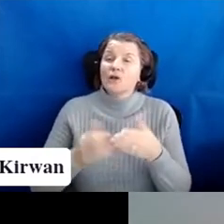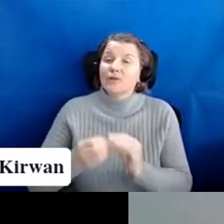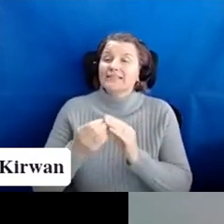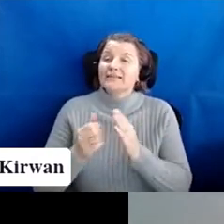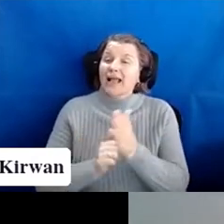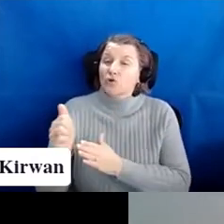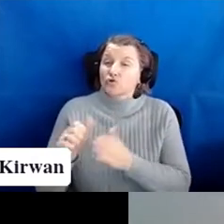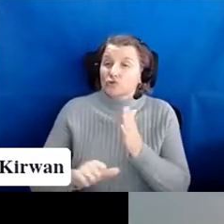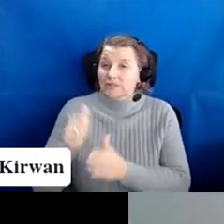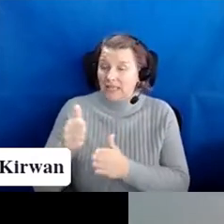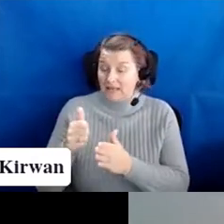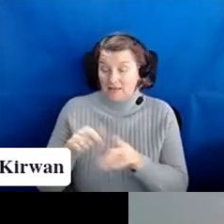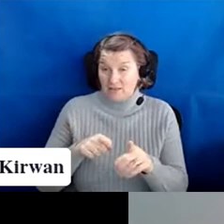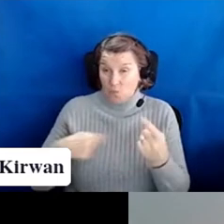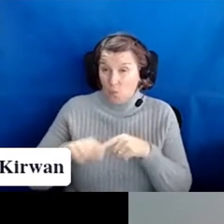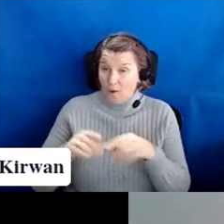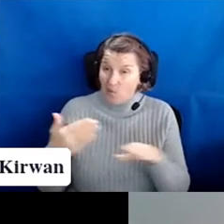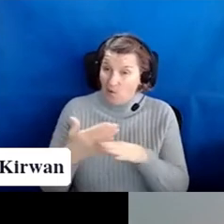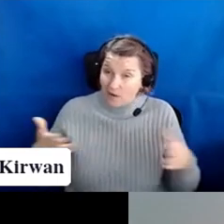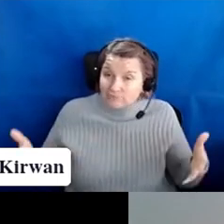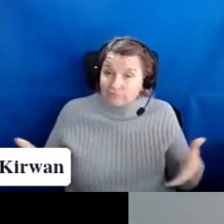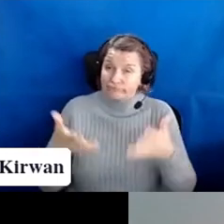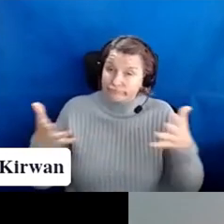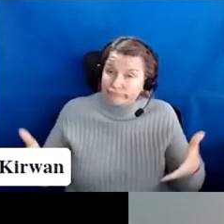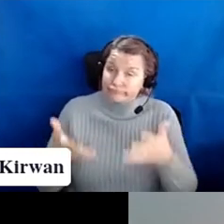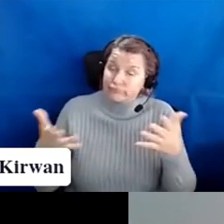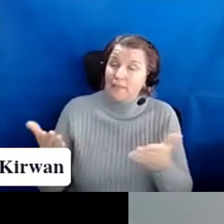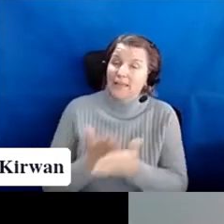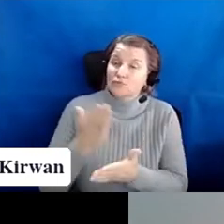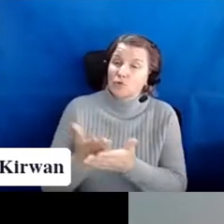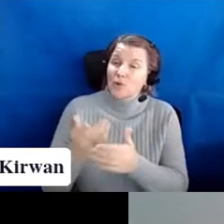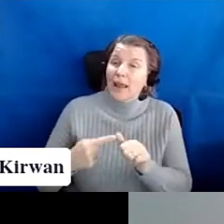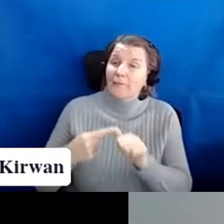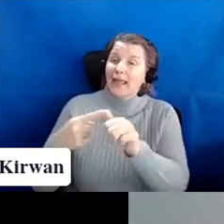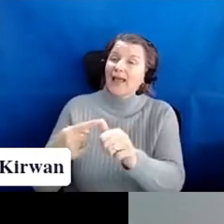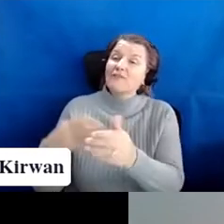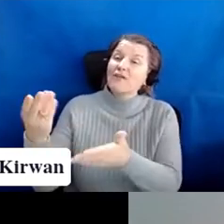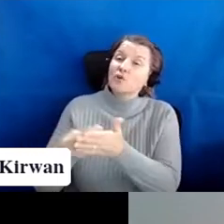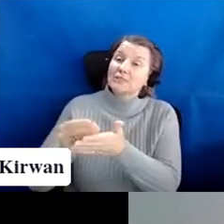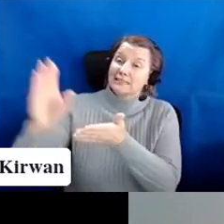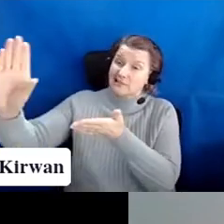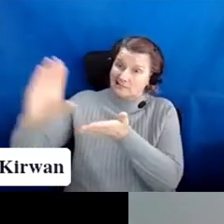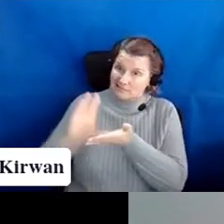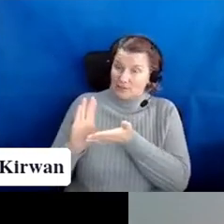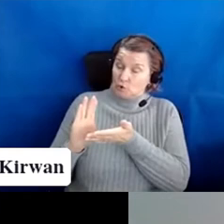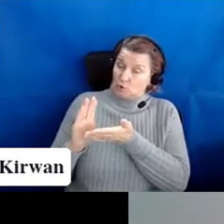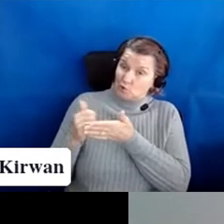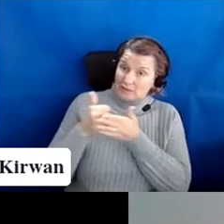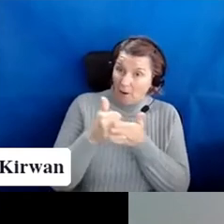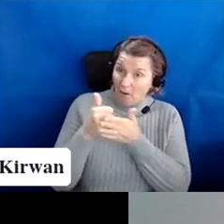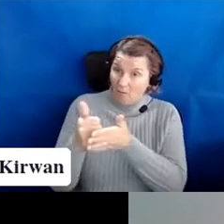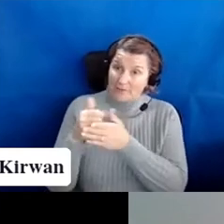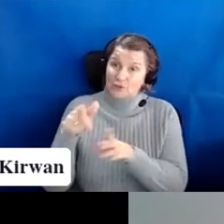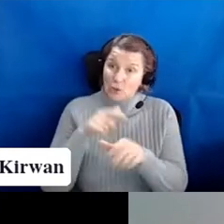a driver to make sure we could get the application in for the funding to be able to support the young people who needed it the most.